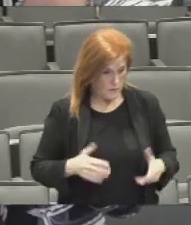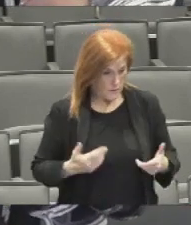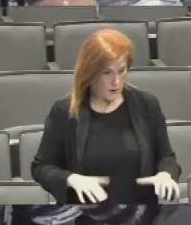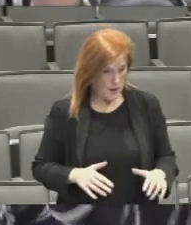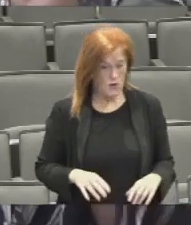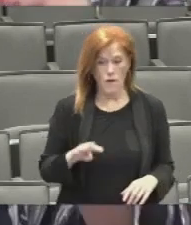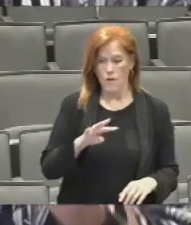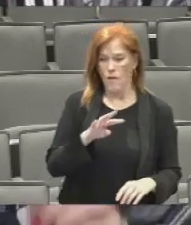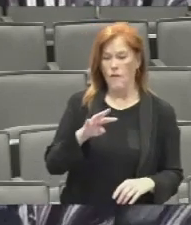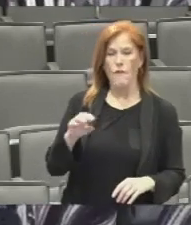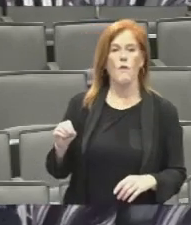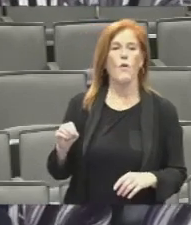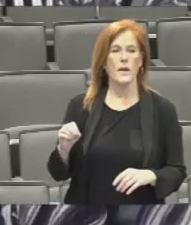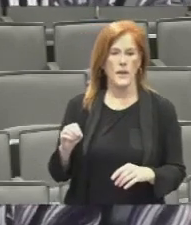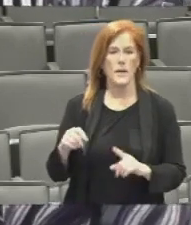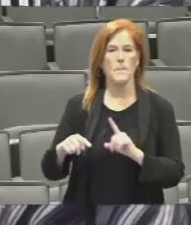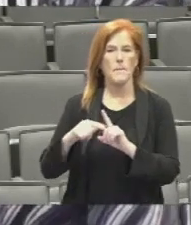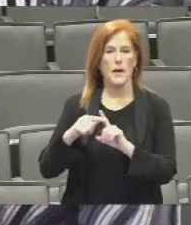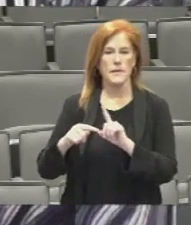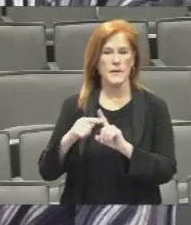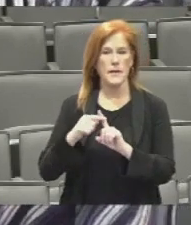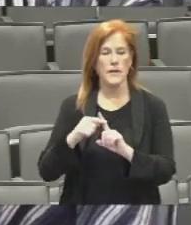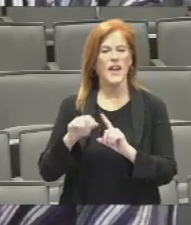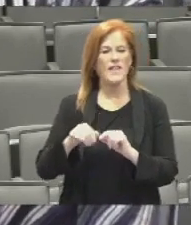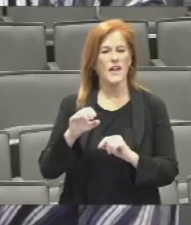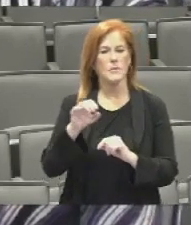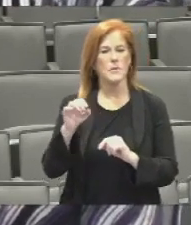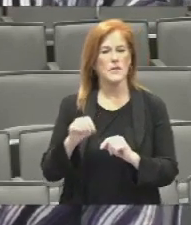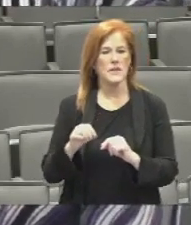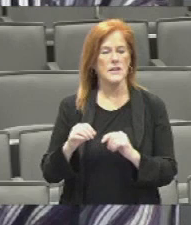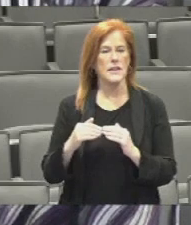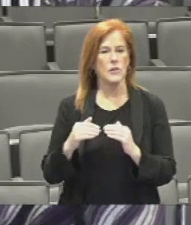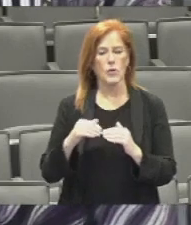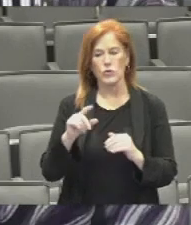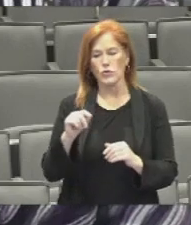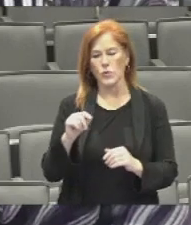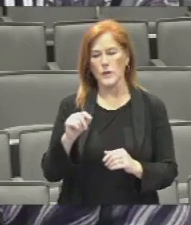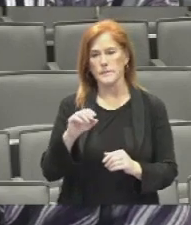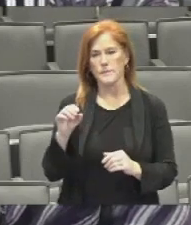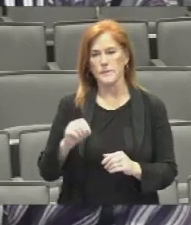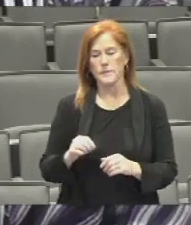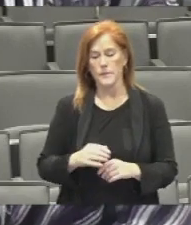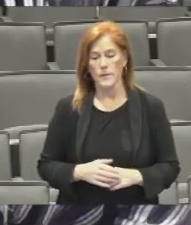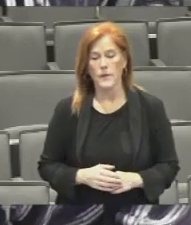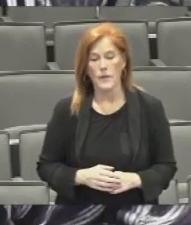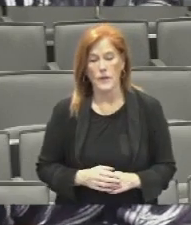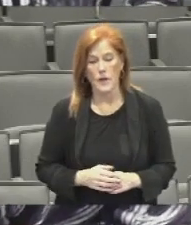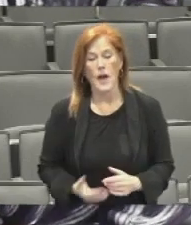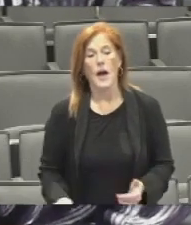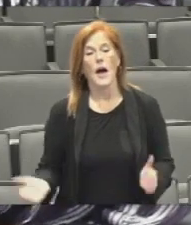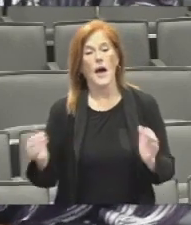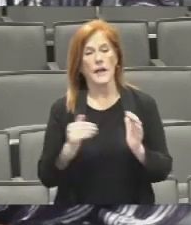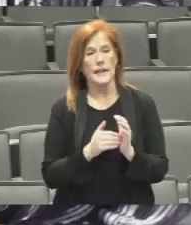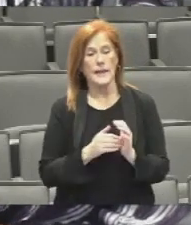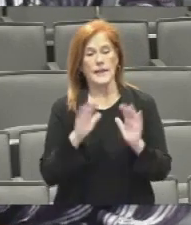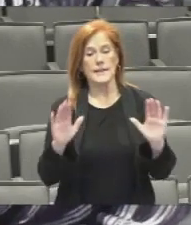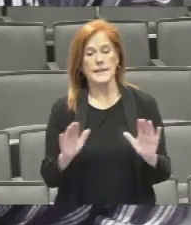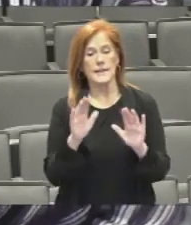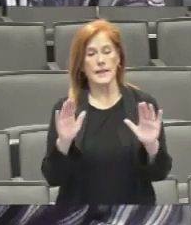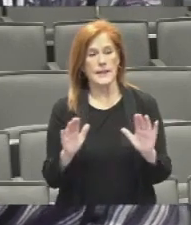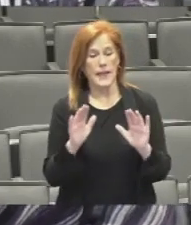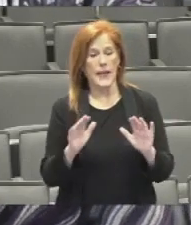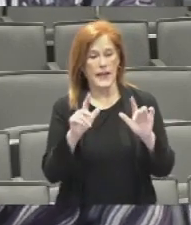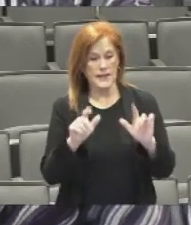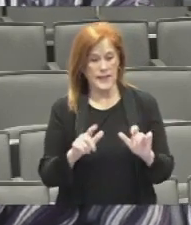them were positive, a positivity rate of 20%. We did testing again on Sunday.